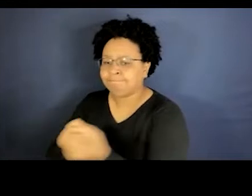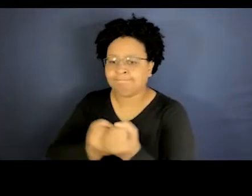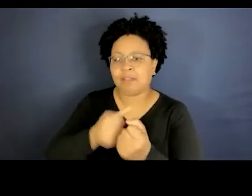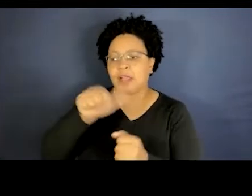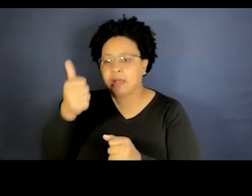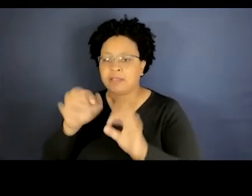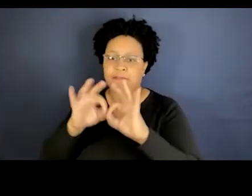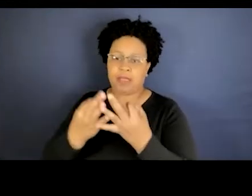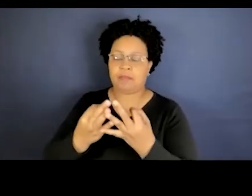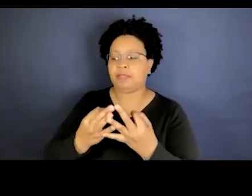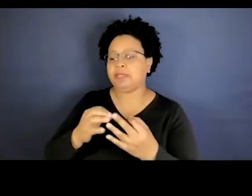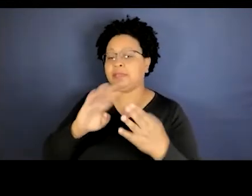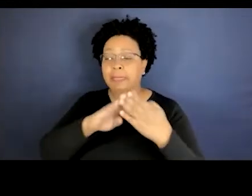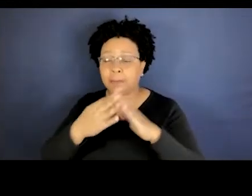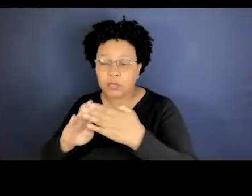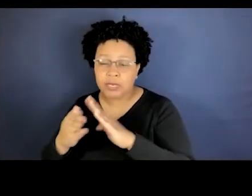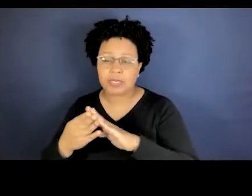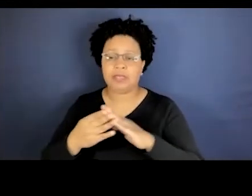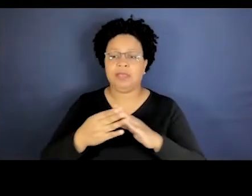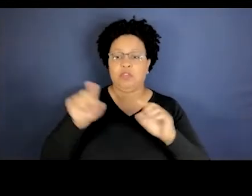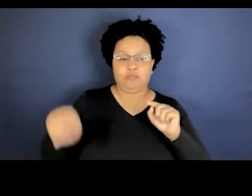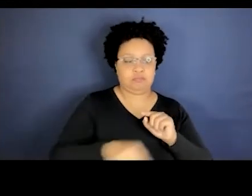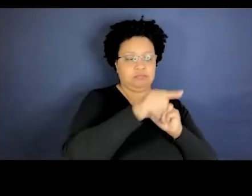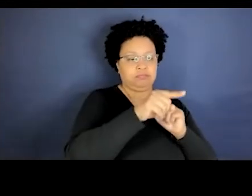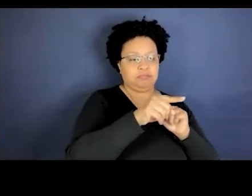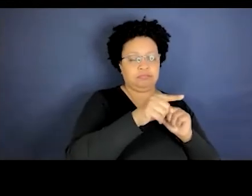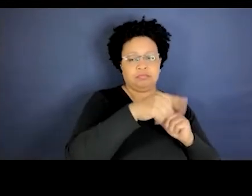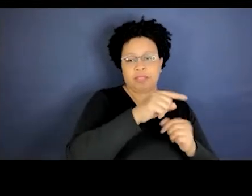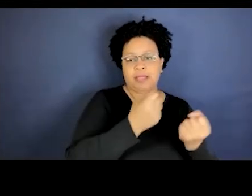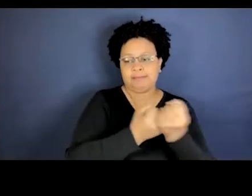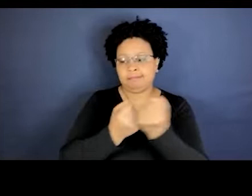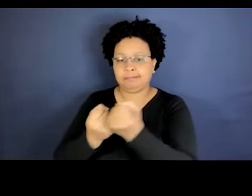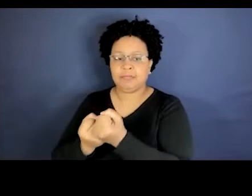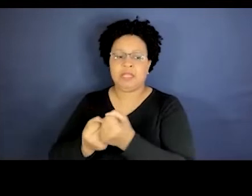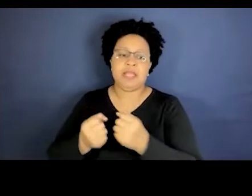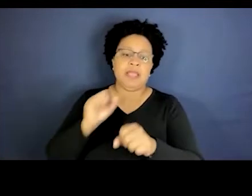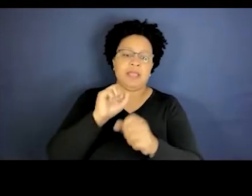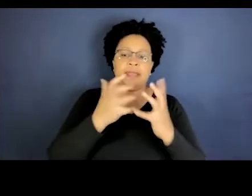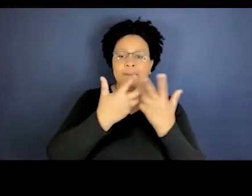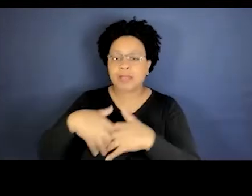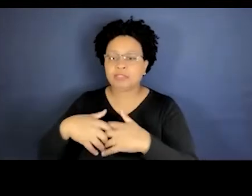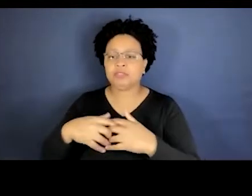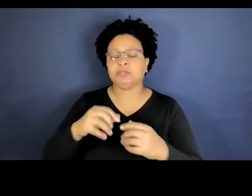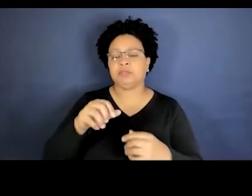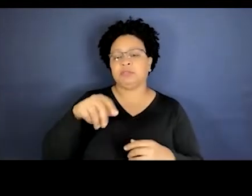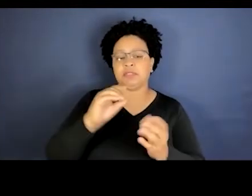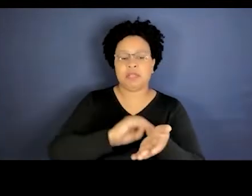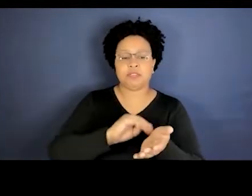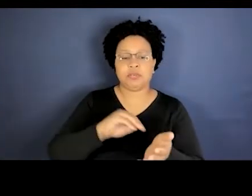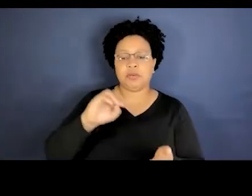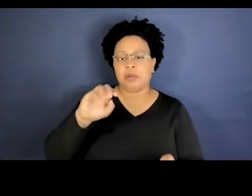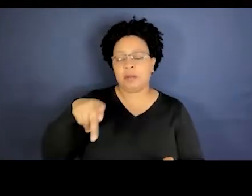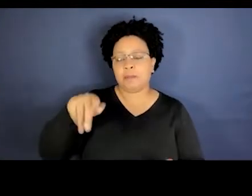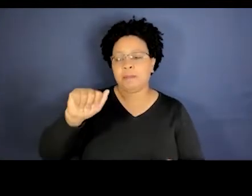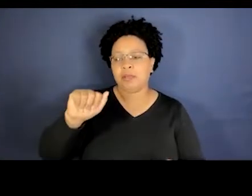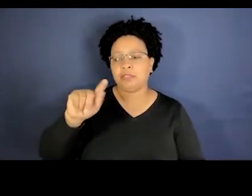really complements very nicely with the work of Dr. Patricia Hill Collins, Black feminist work on mother work or